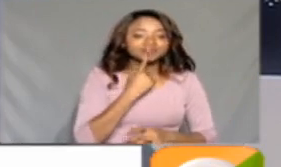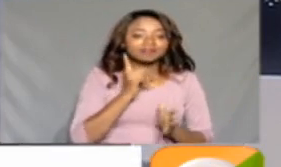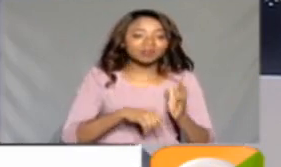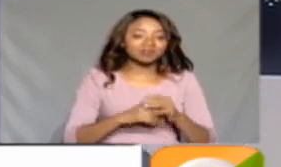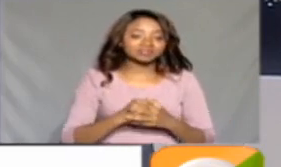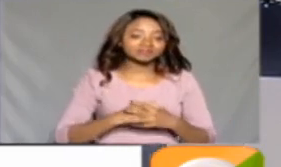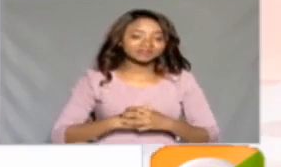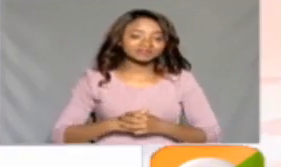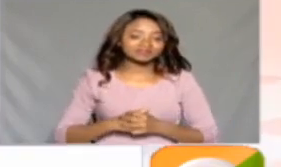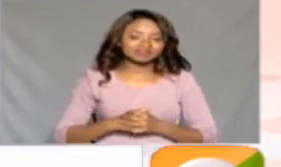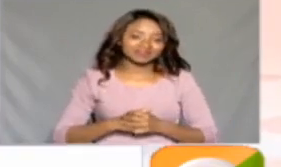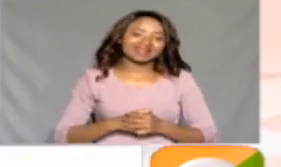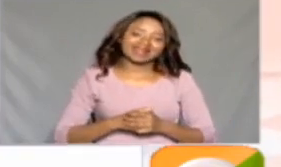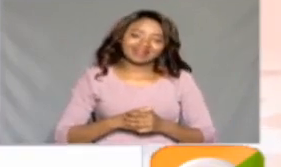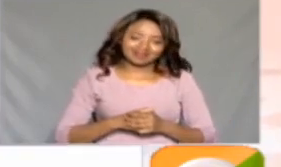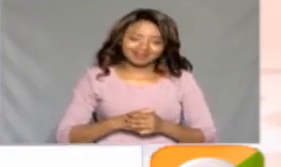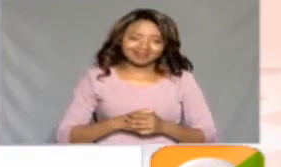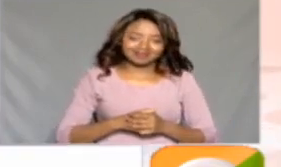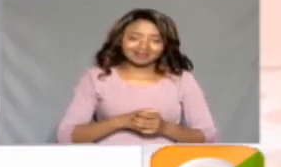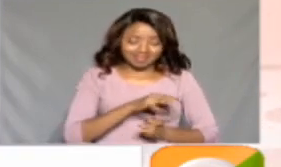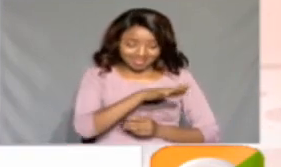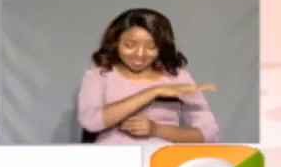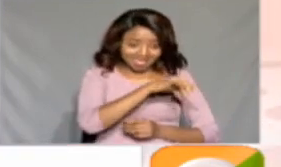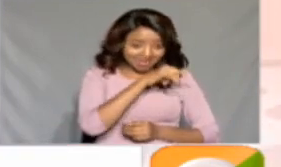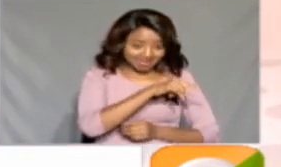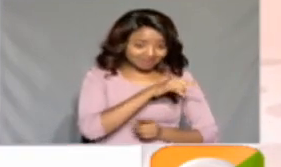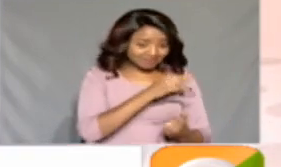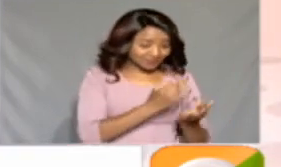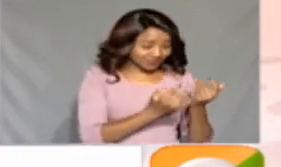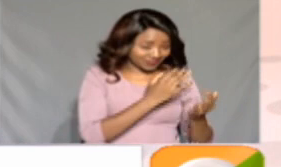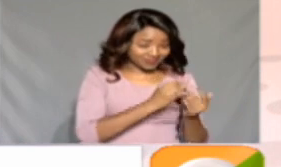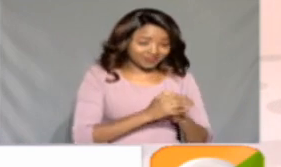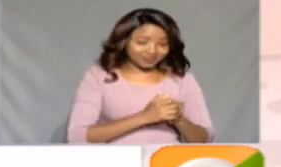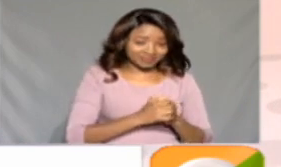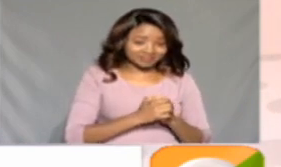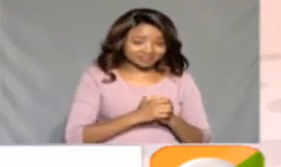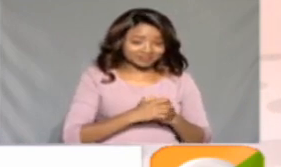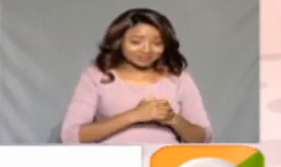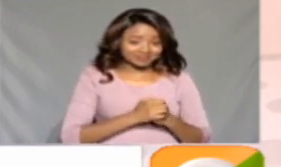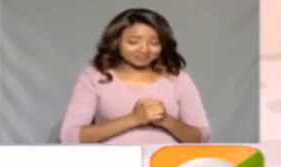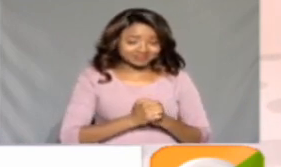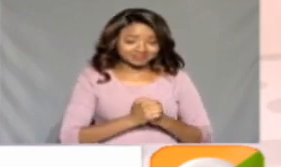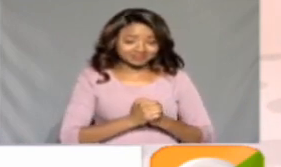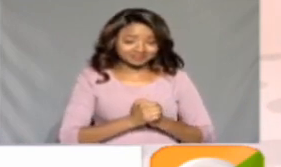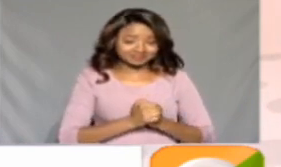bedroom is smoky, long live the hustlers. What do you suppose he means?